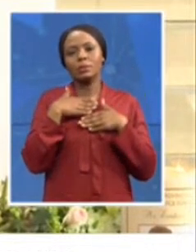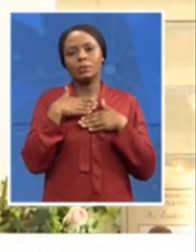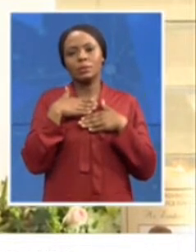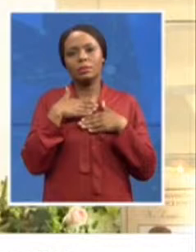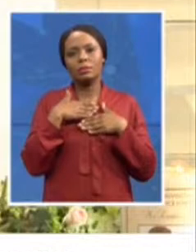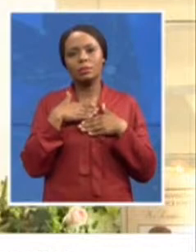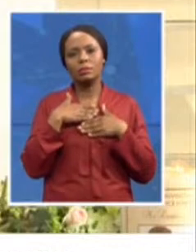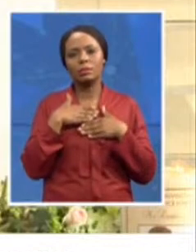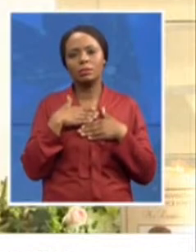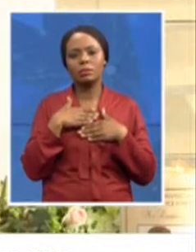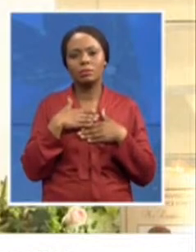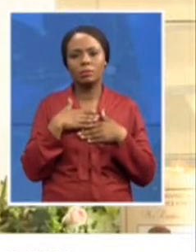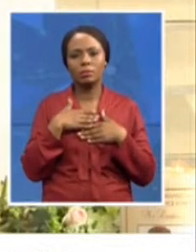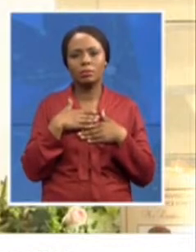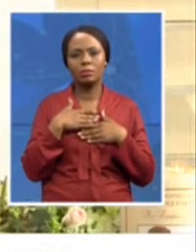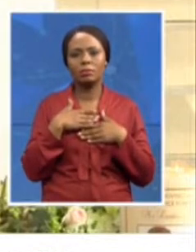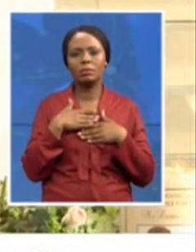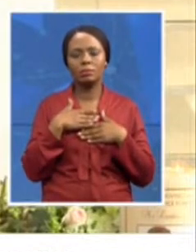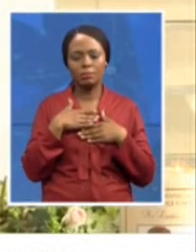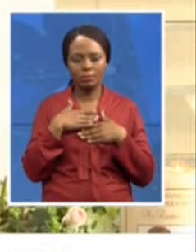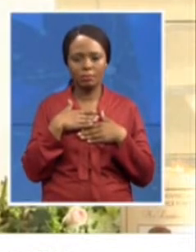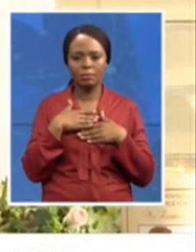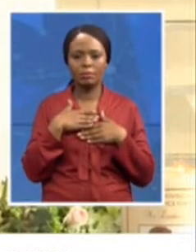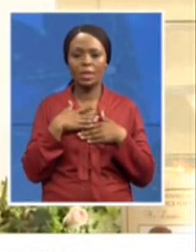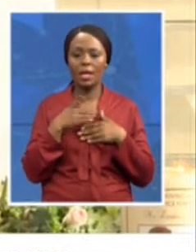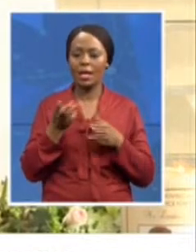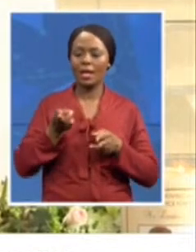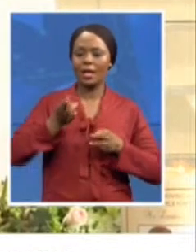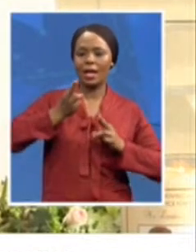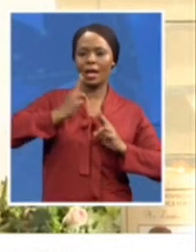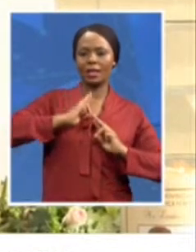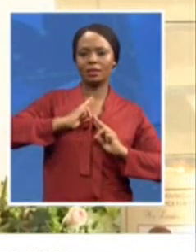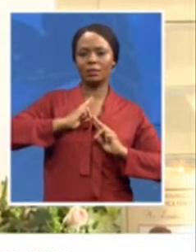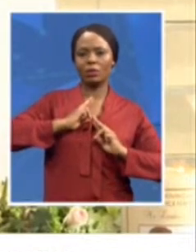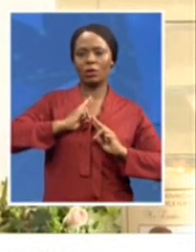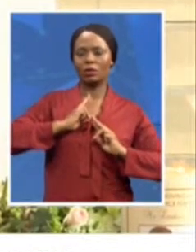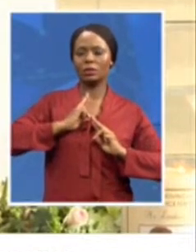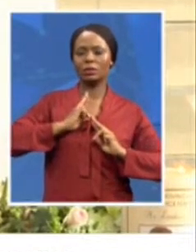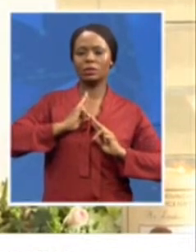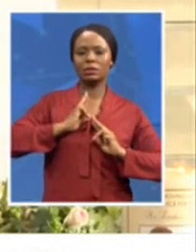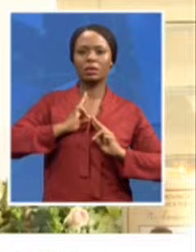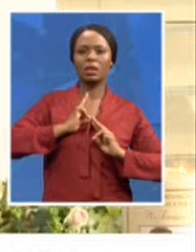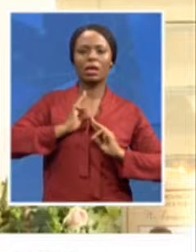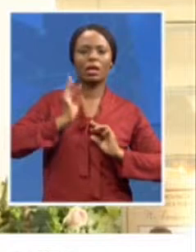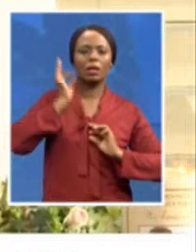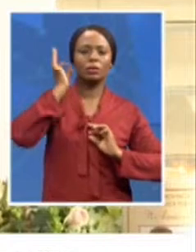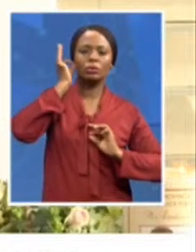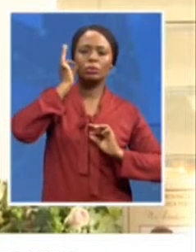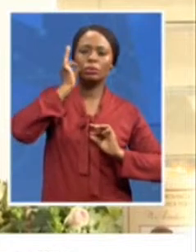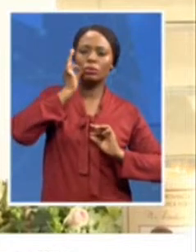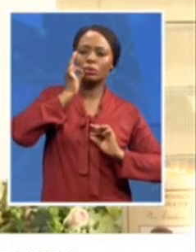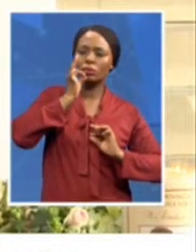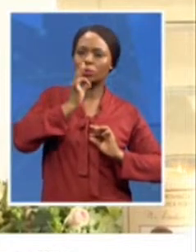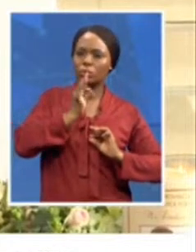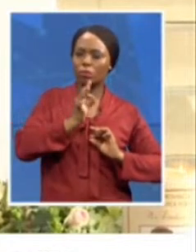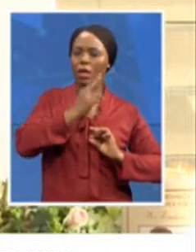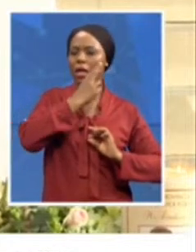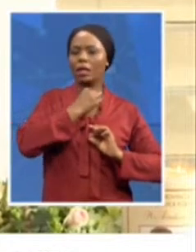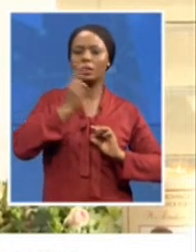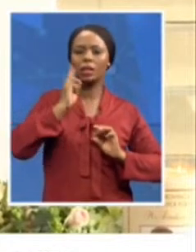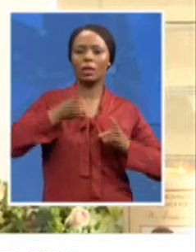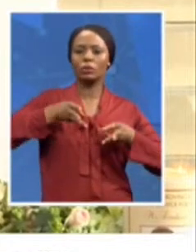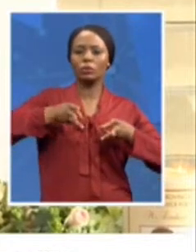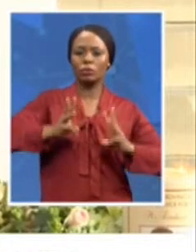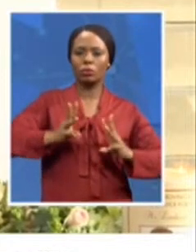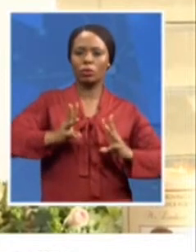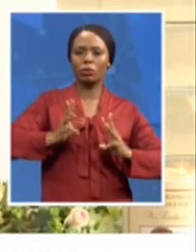Before responding in the most soberly yet gentle fashion. "I noted that you have a new crutch